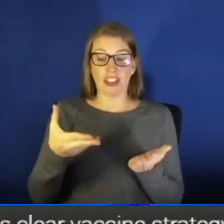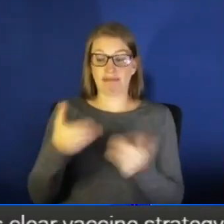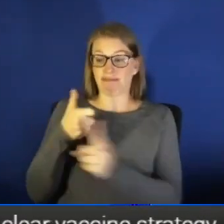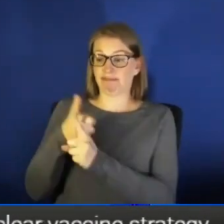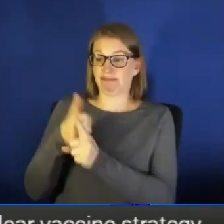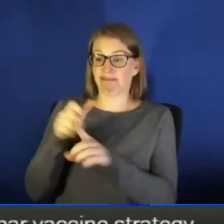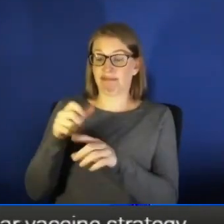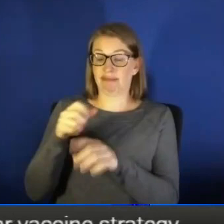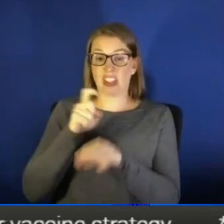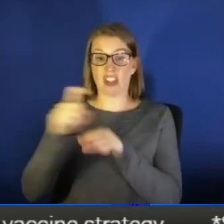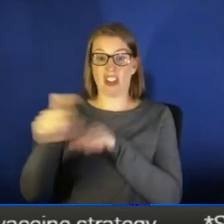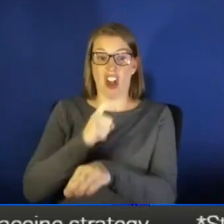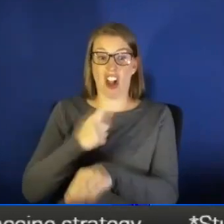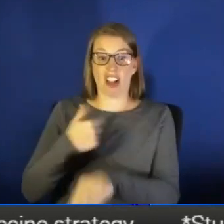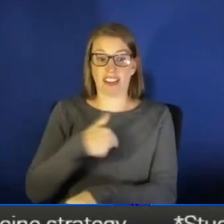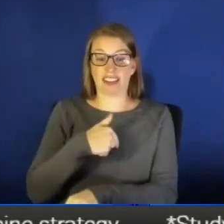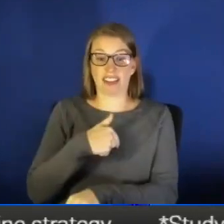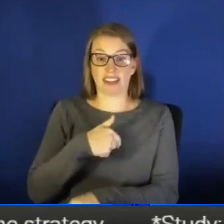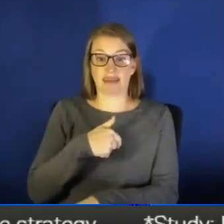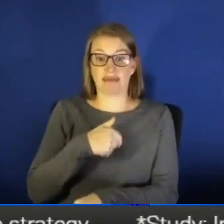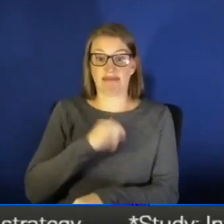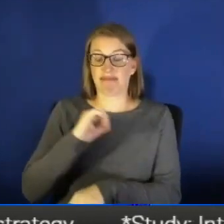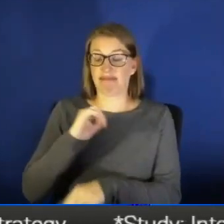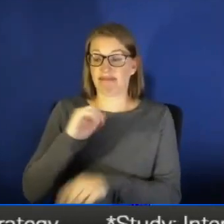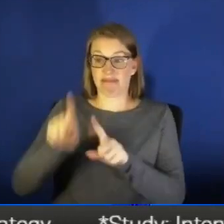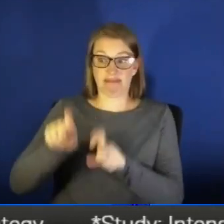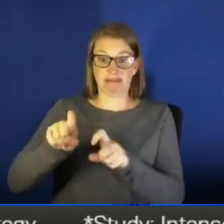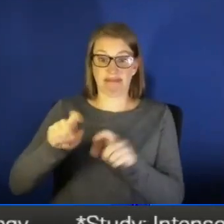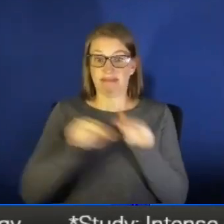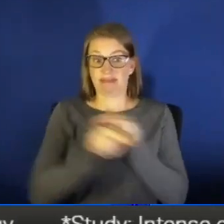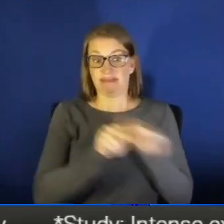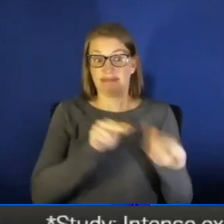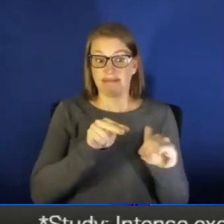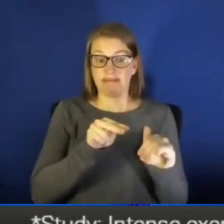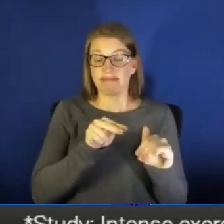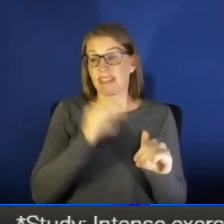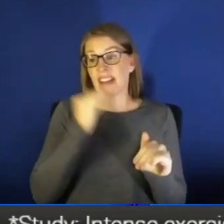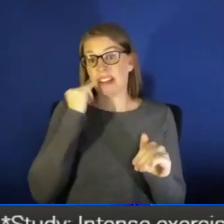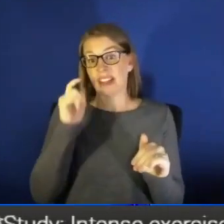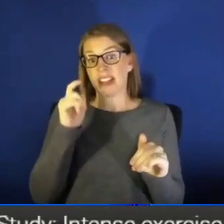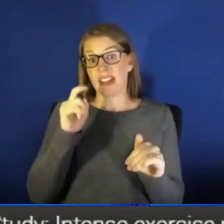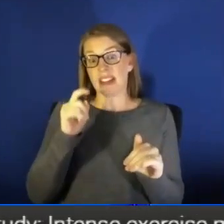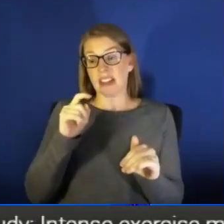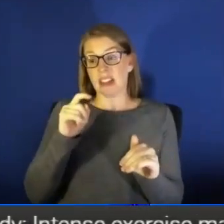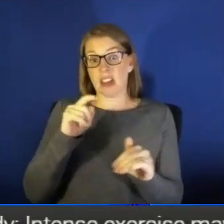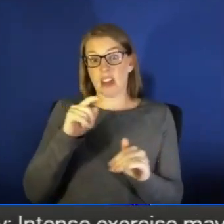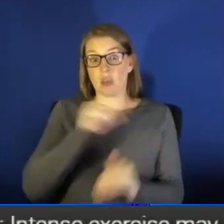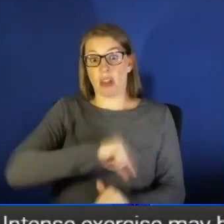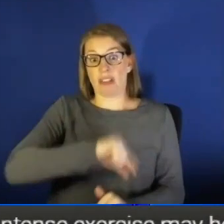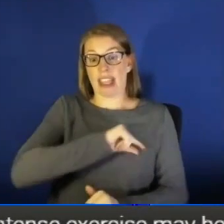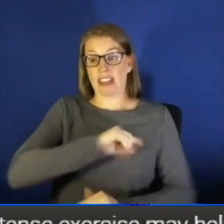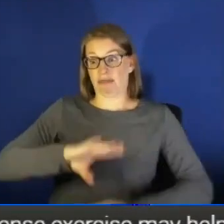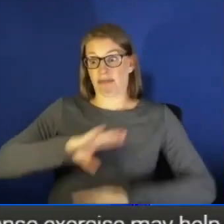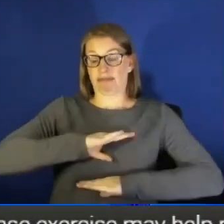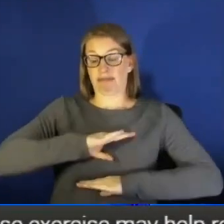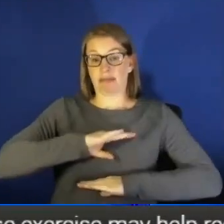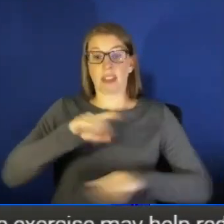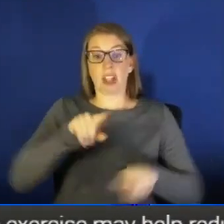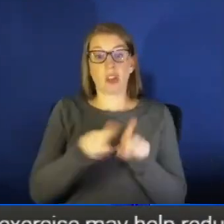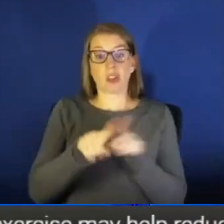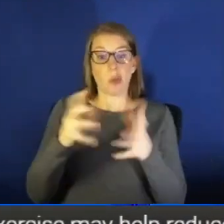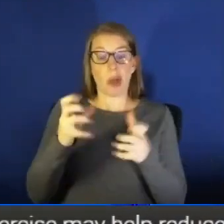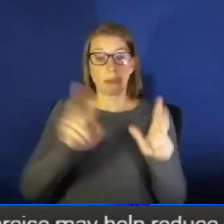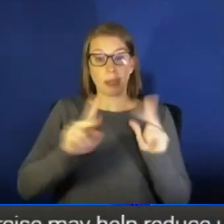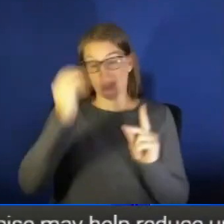us and we'll get them screened and scanned if they meet the qualifications. And I also want people to know how the guidelines